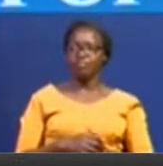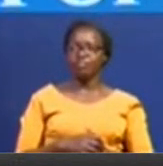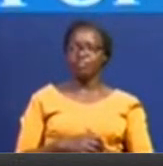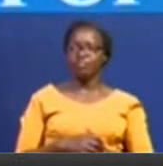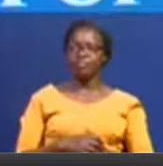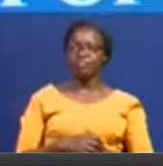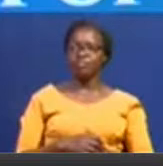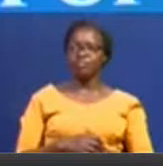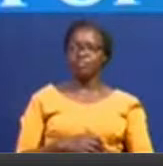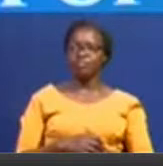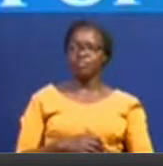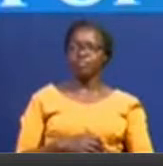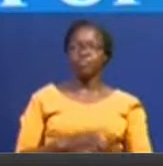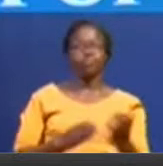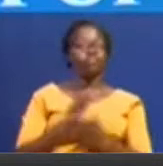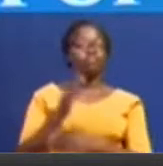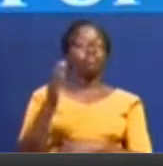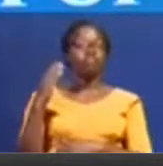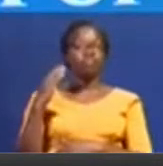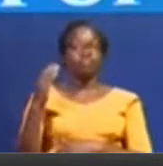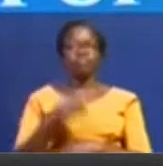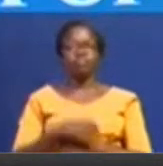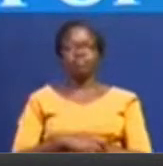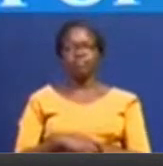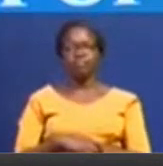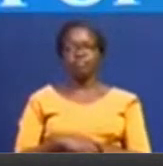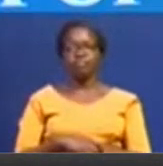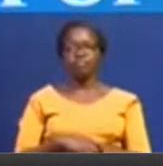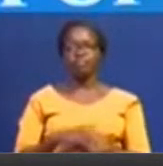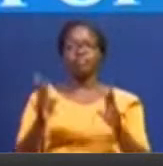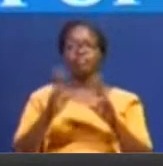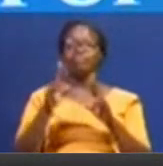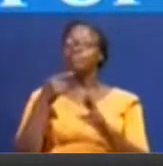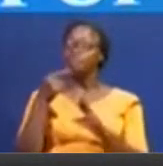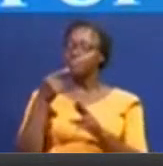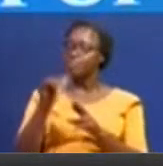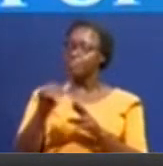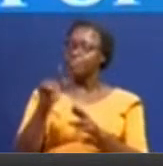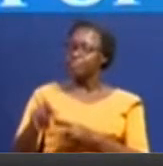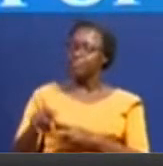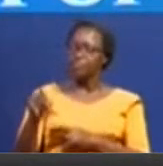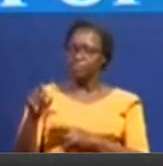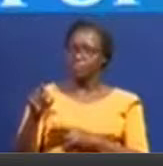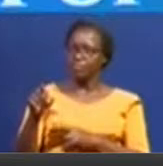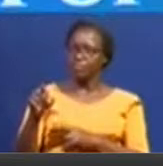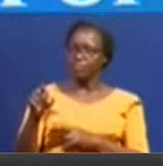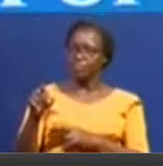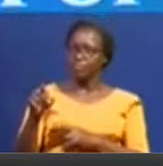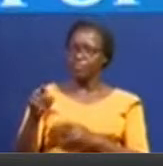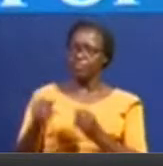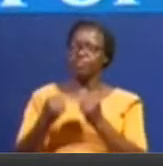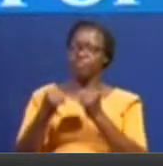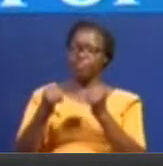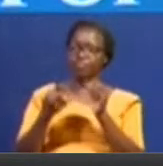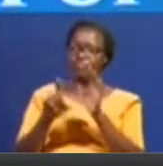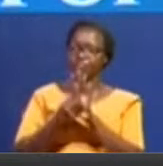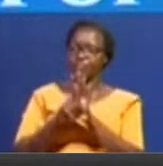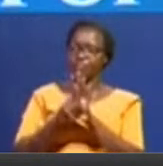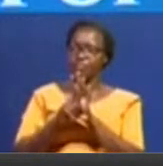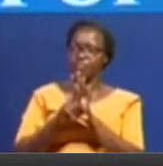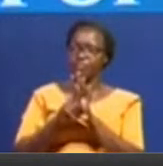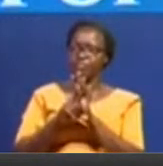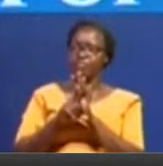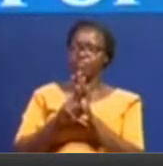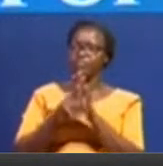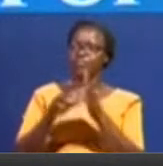Mr. Bore, and through the chair, as I had already stated, there is need to strengthen the laws in terms